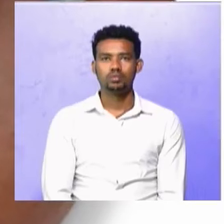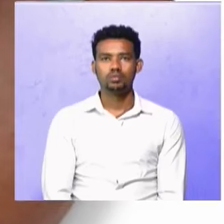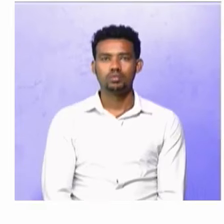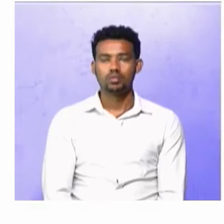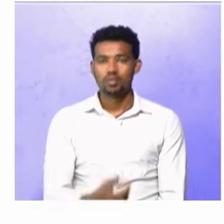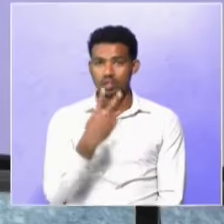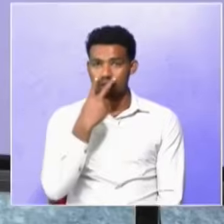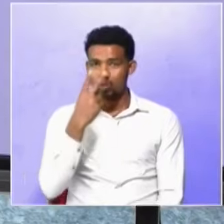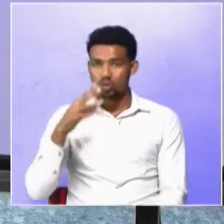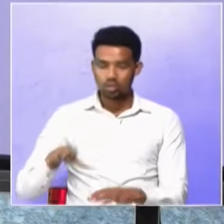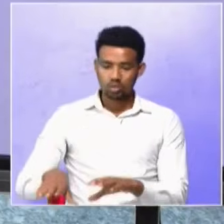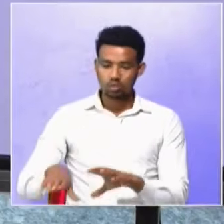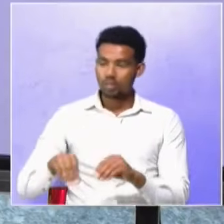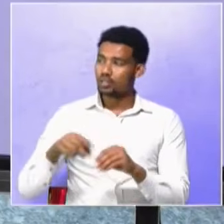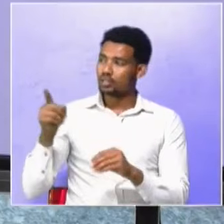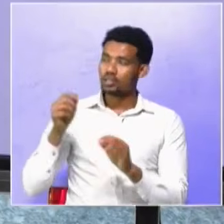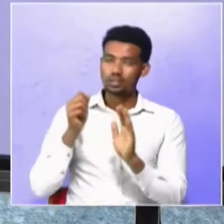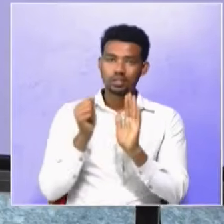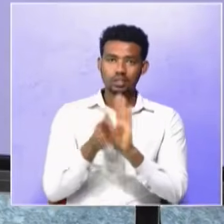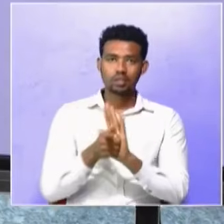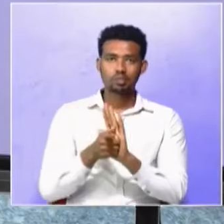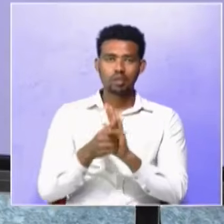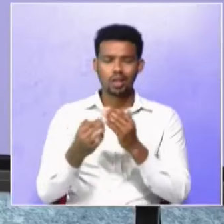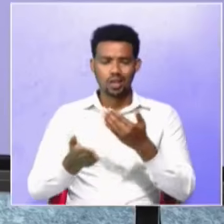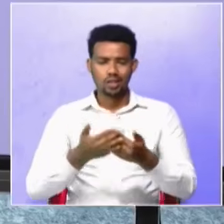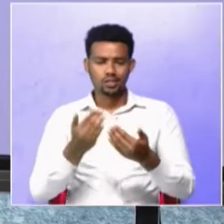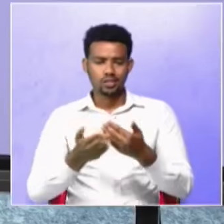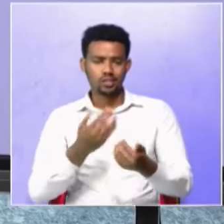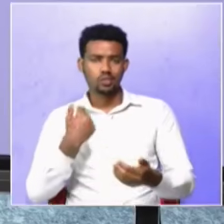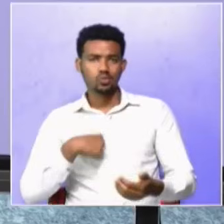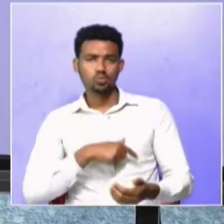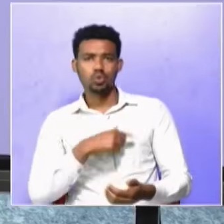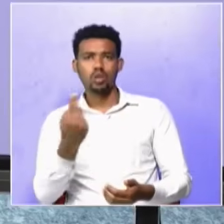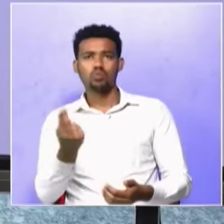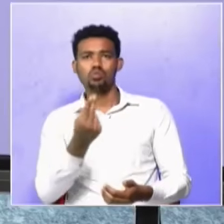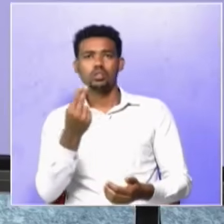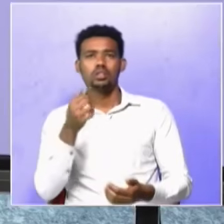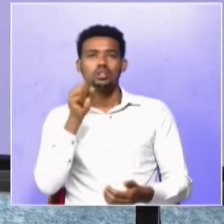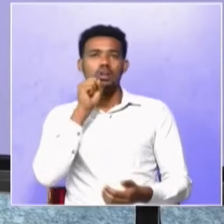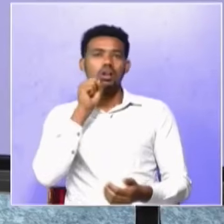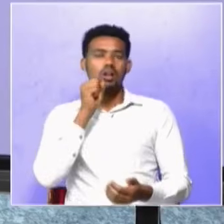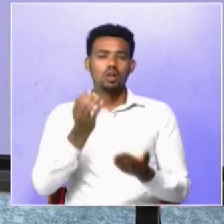Look, students, this example. Easily, we are using Sarah compare with